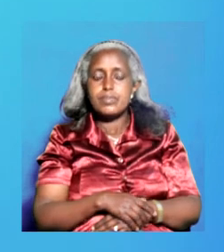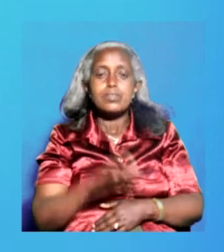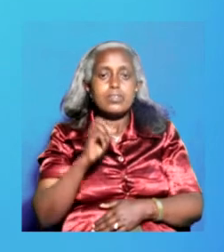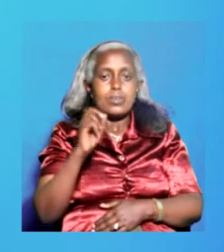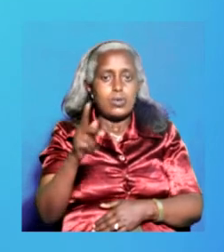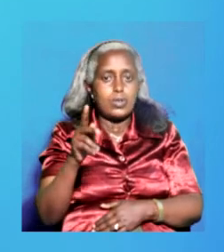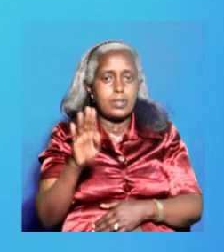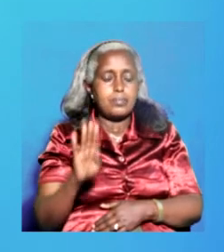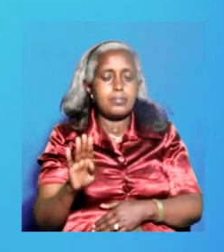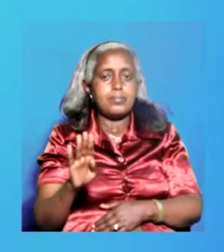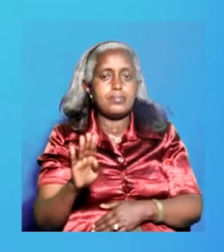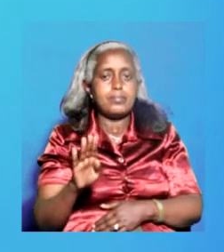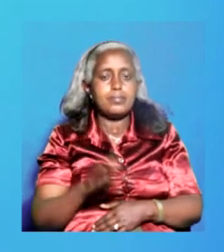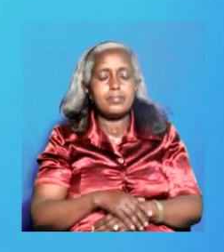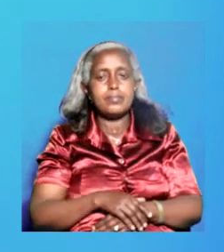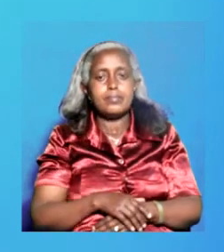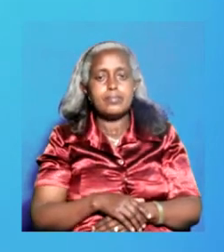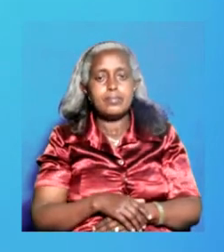Okay, B,